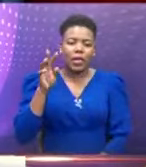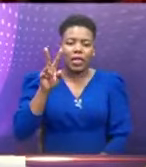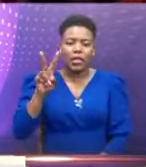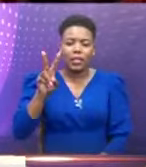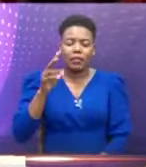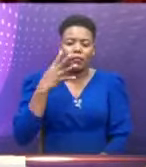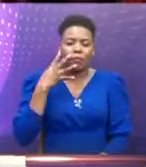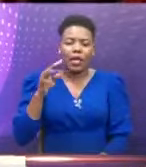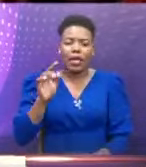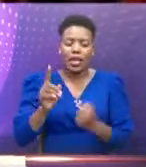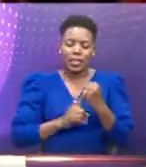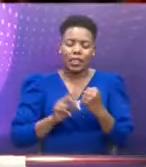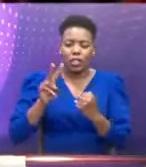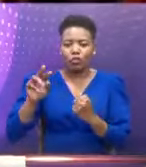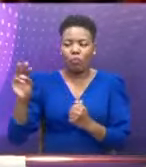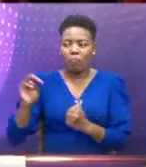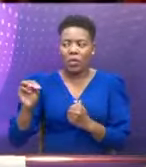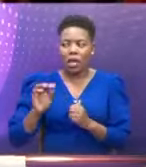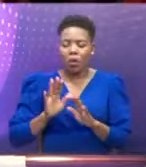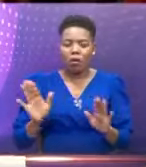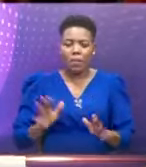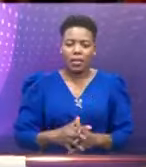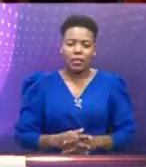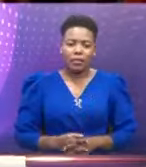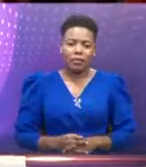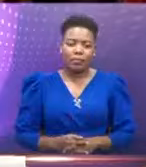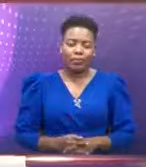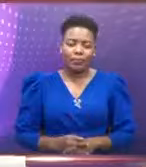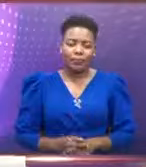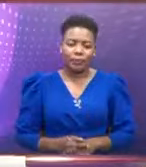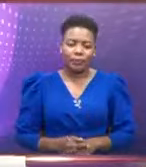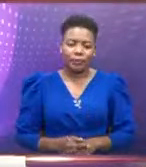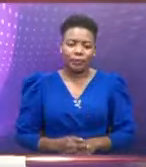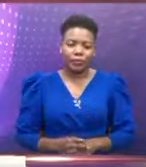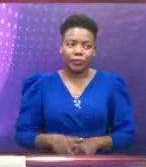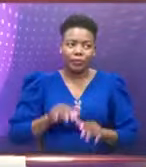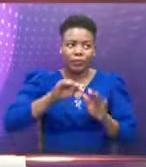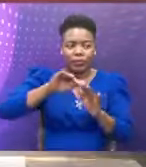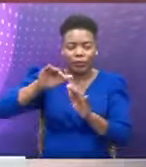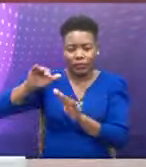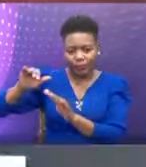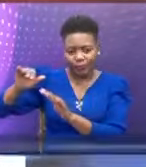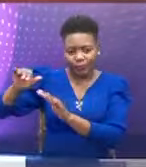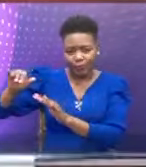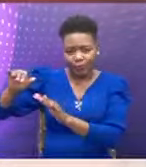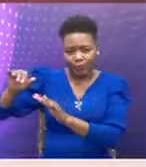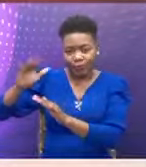million shillings. Walter Nyambaga, Ramogi TV. Mwelaro lemo mar ji ariyo.